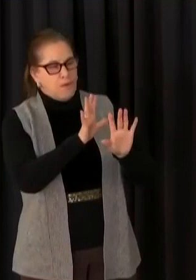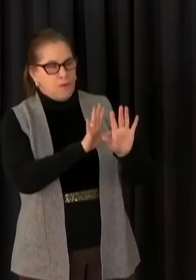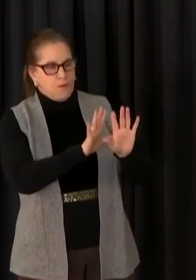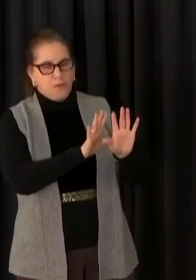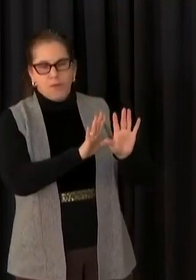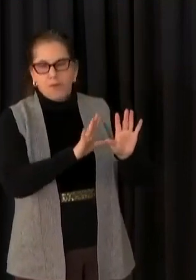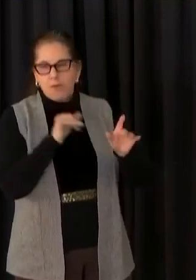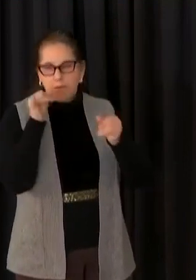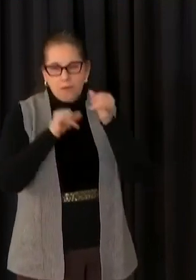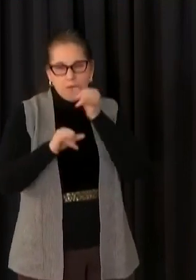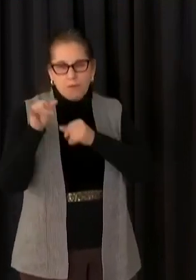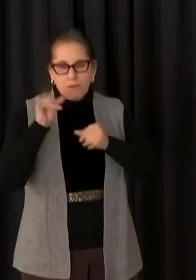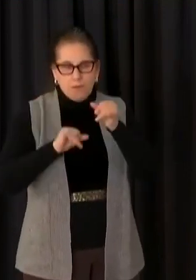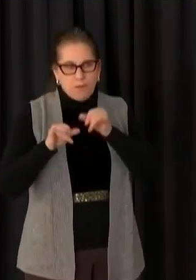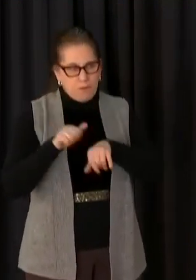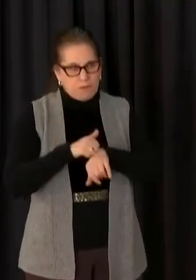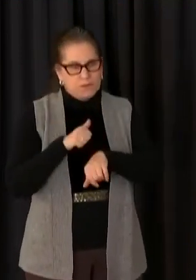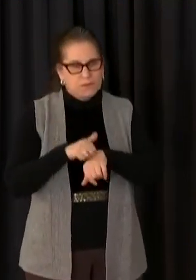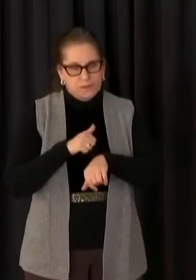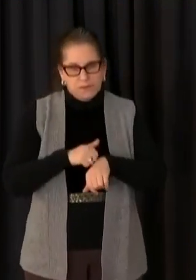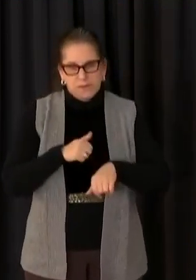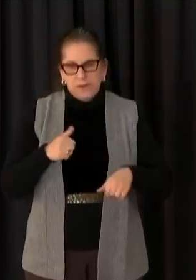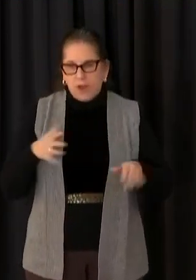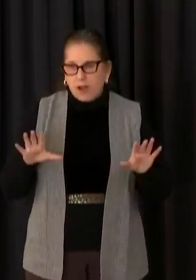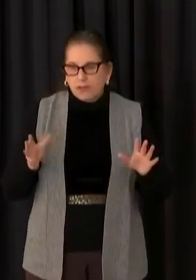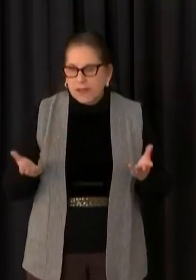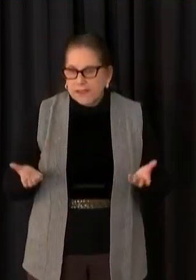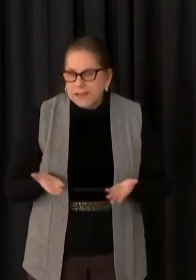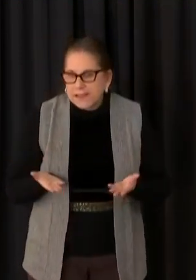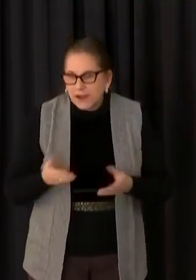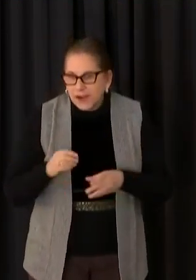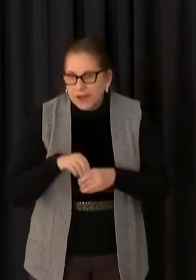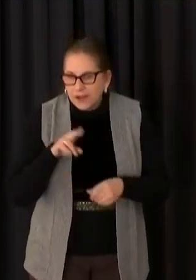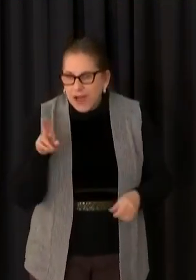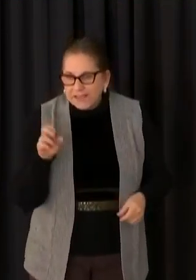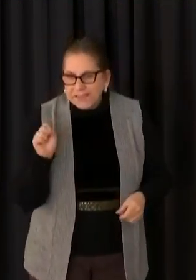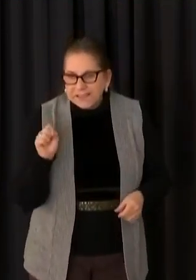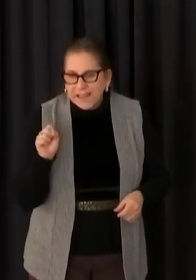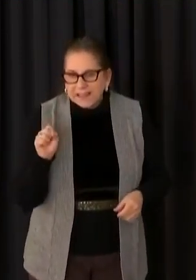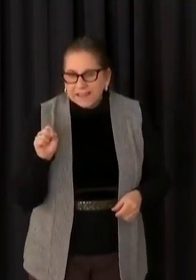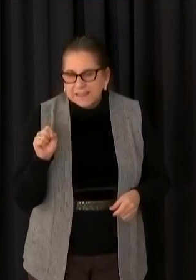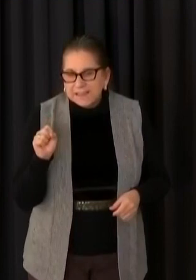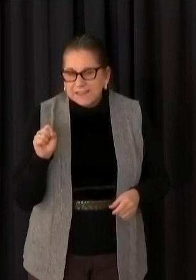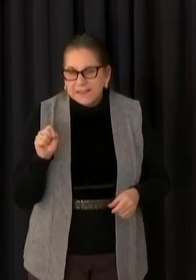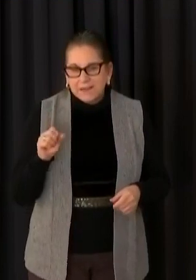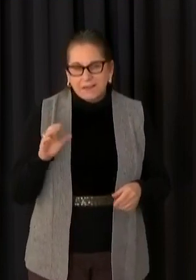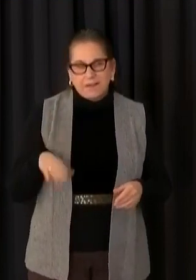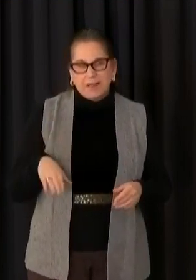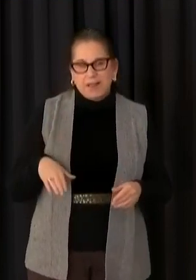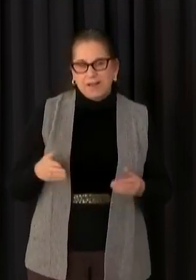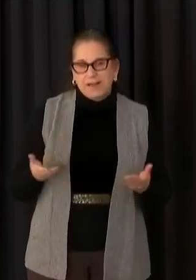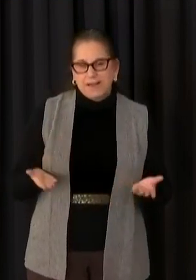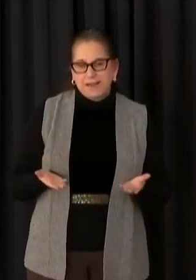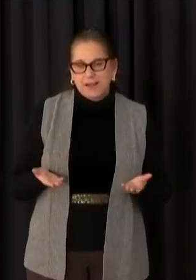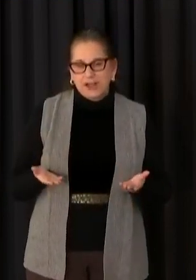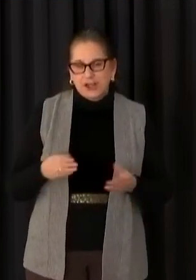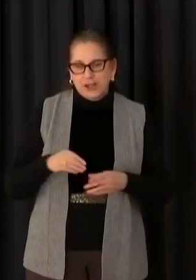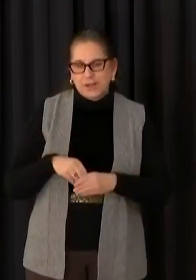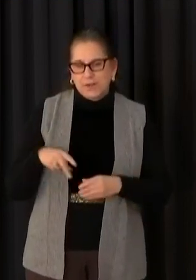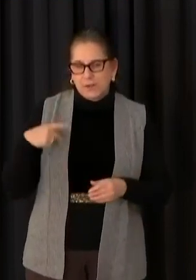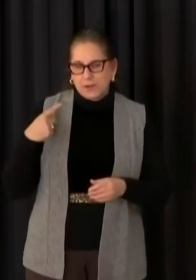right? It's possible that it is already here, and we have not seen it through our whole genome sequencing